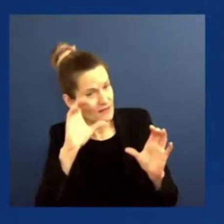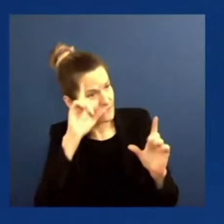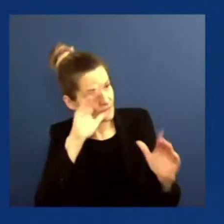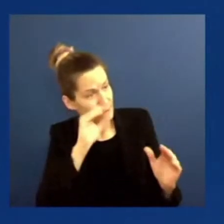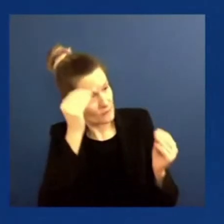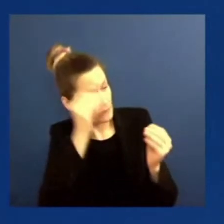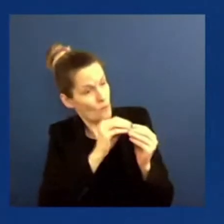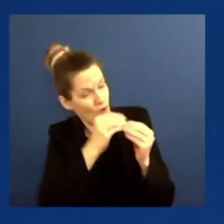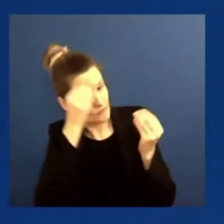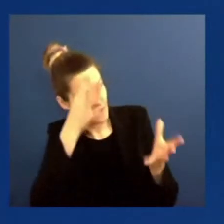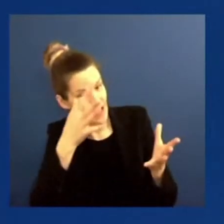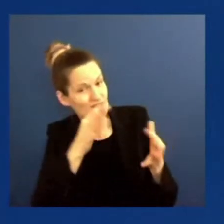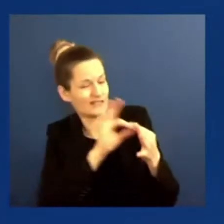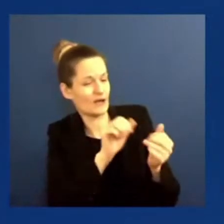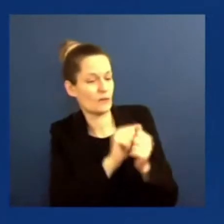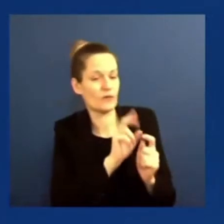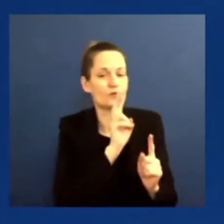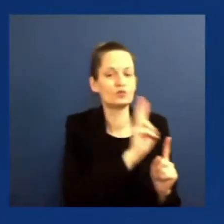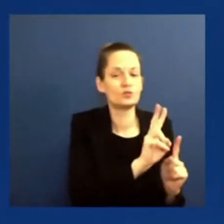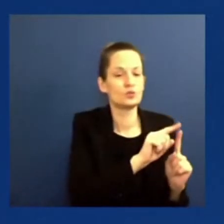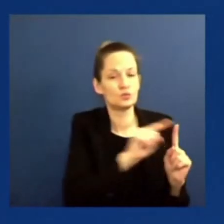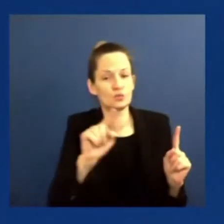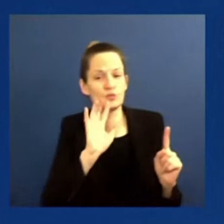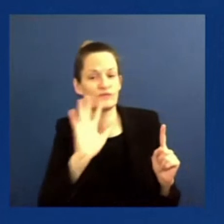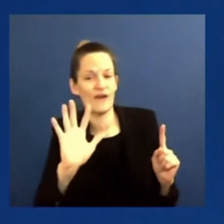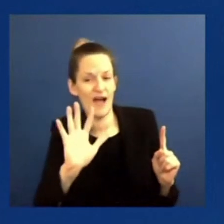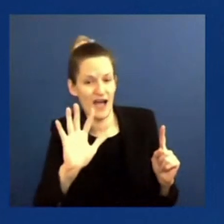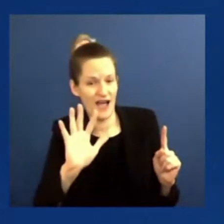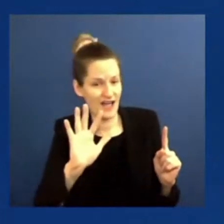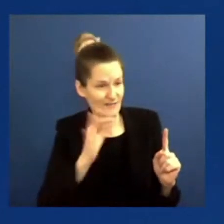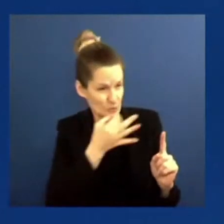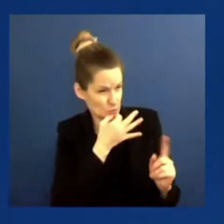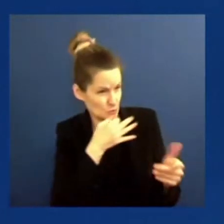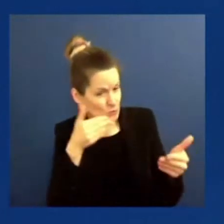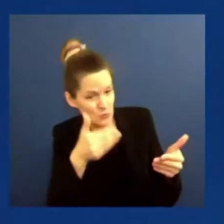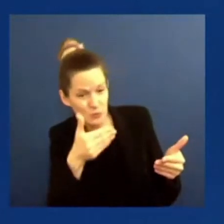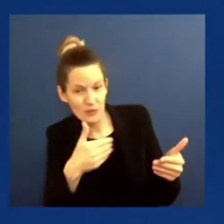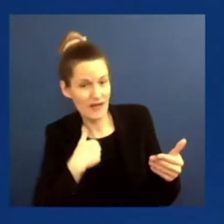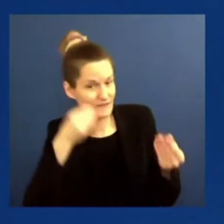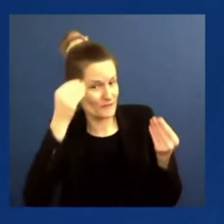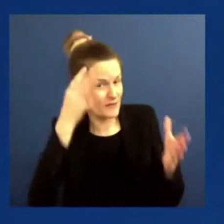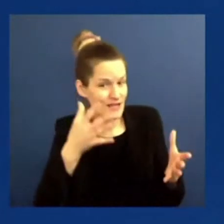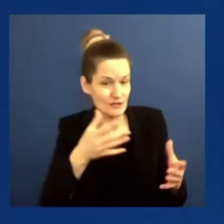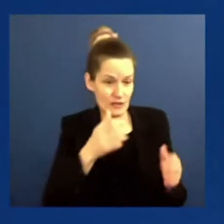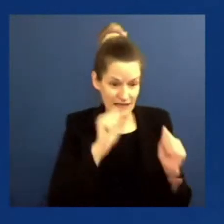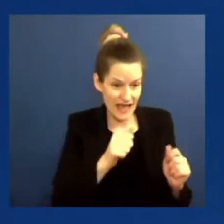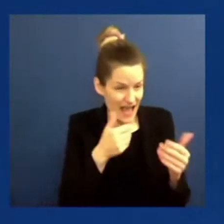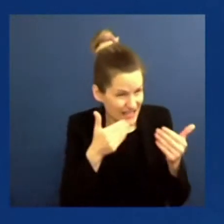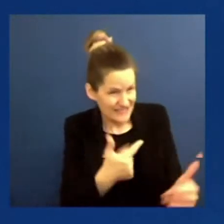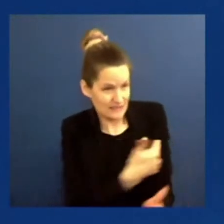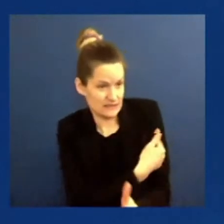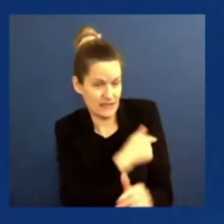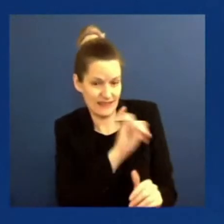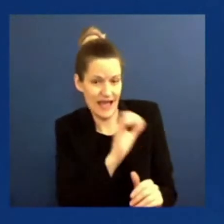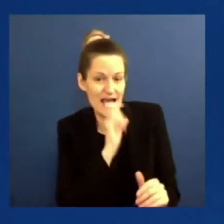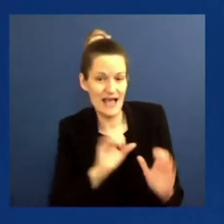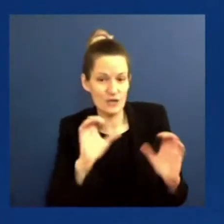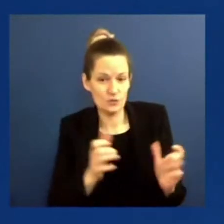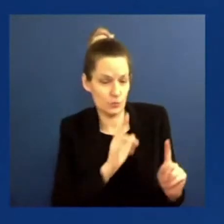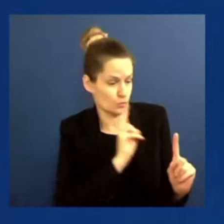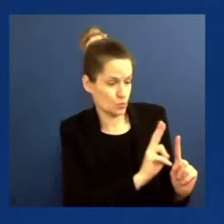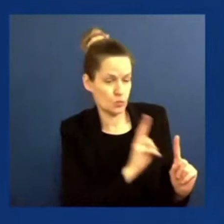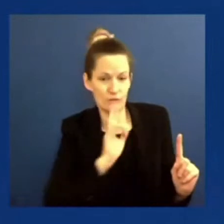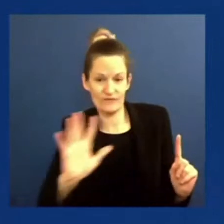that vaccine, given it's a higher dose, and also just generally how we should think about what the data will look like and take